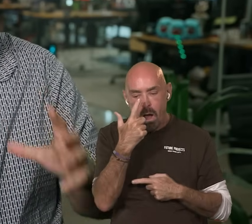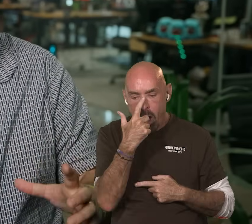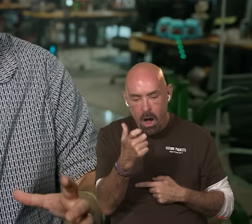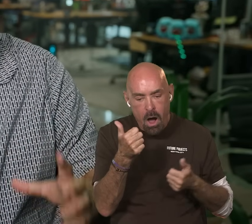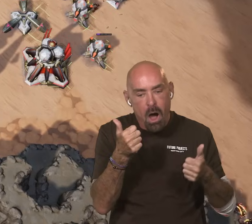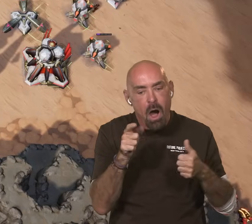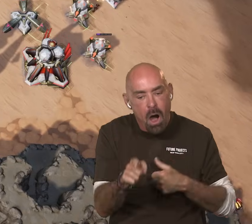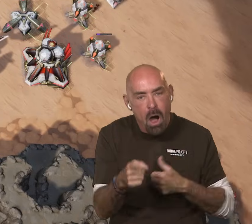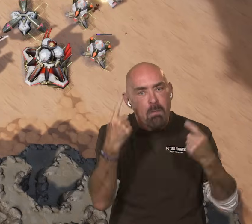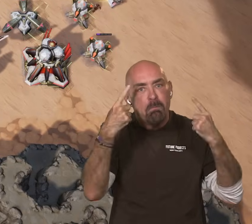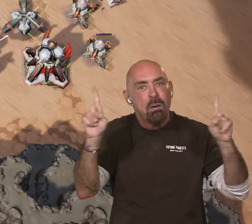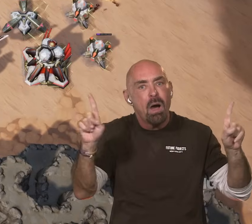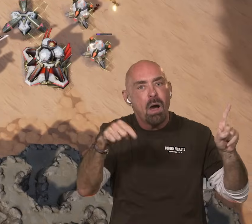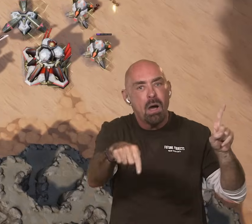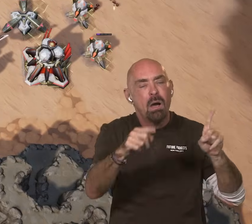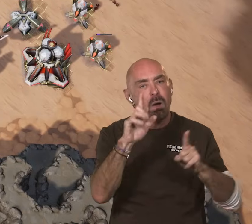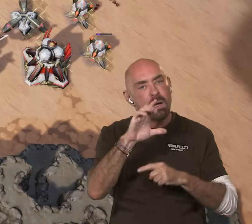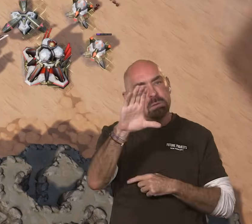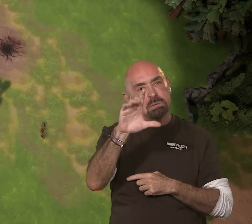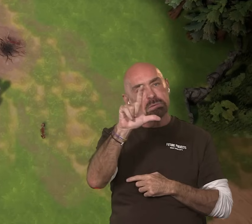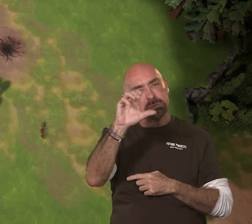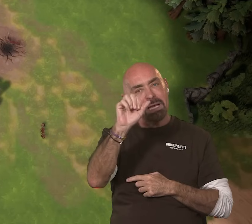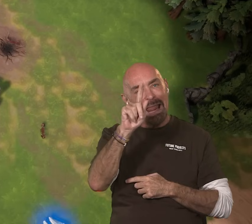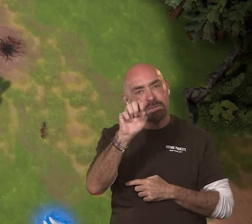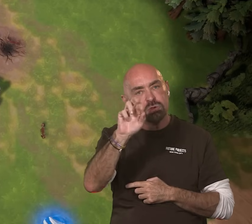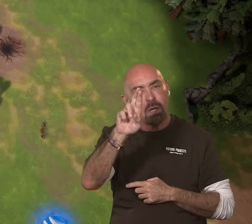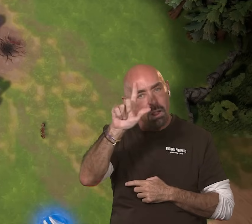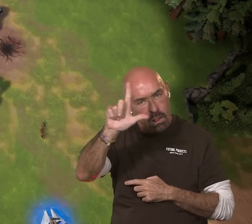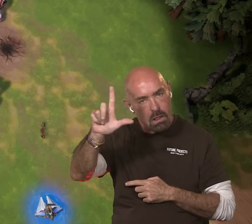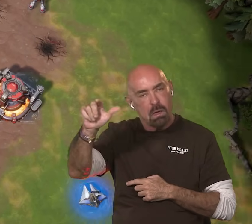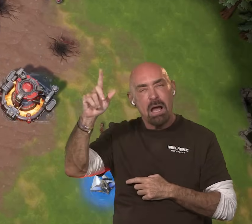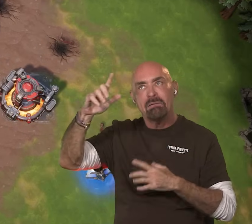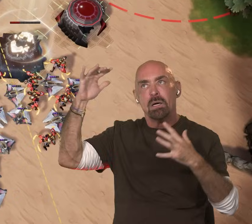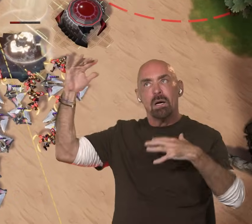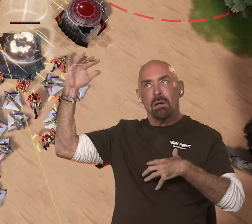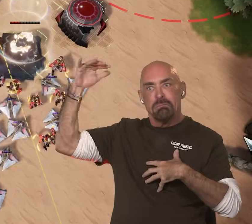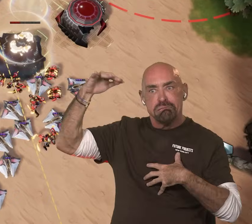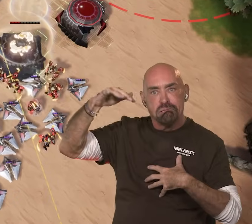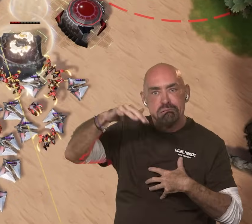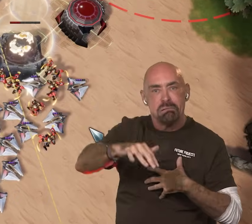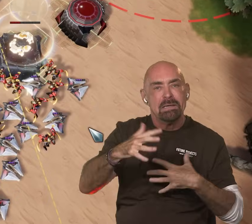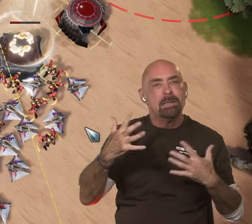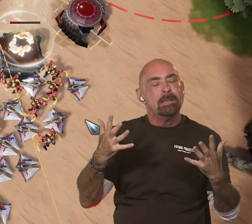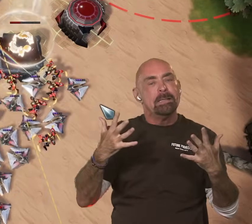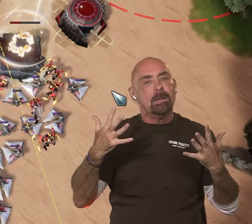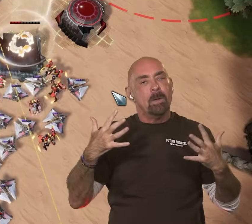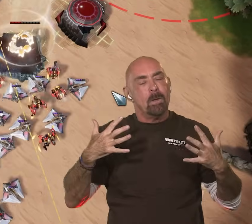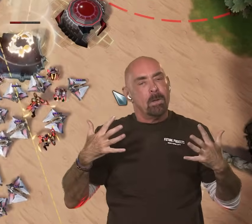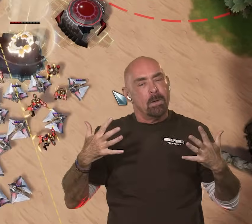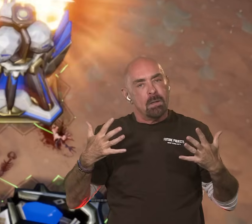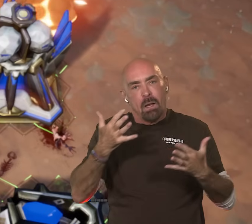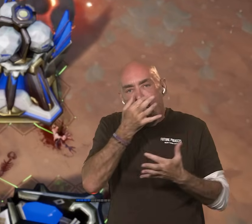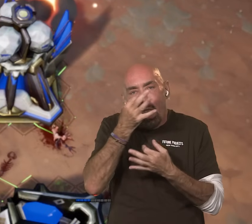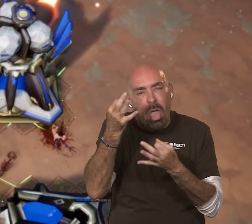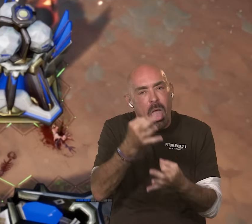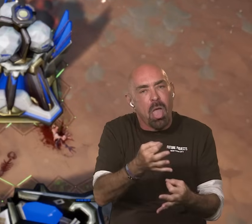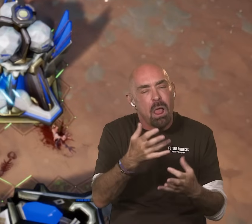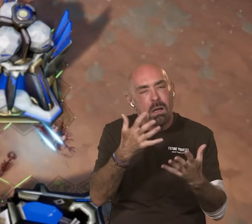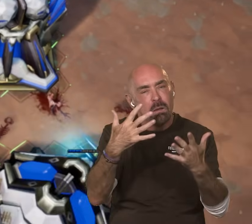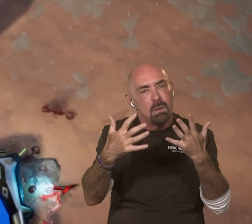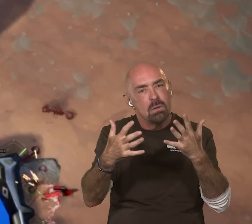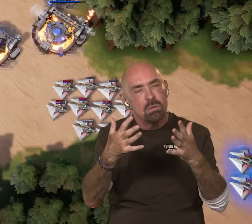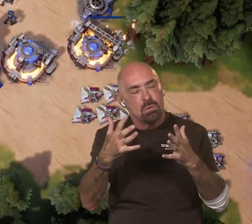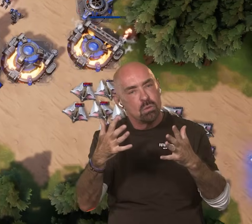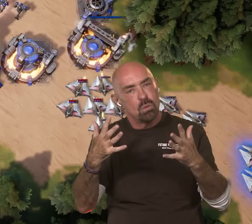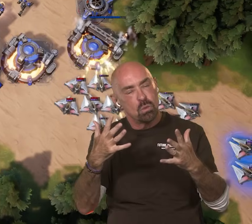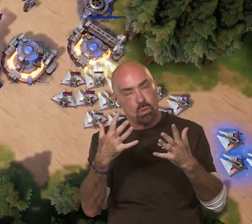that's actually what we want from the Celestials. Is we want to give players a bunch of options, a bunch of flexibility, and a bunch of interesting toys to play with, and then see what